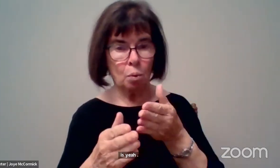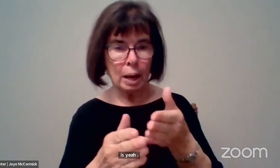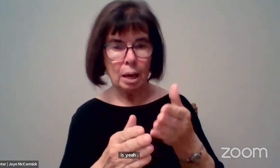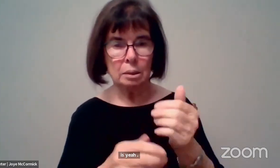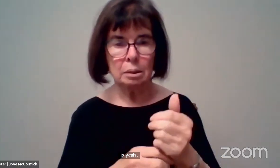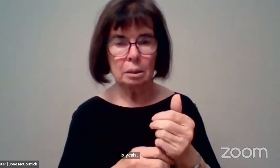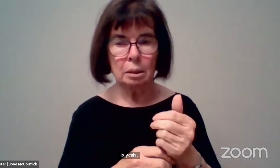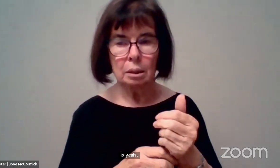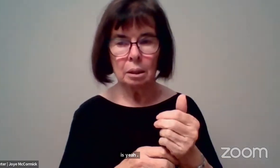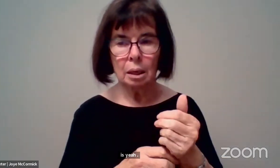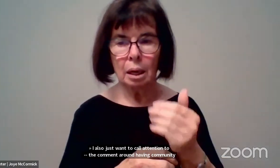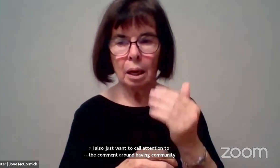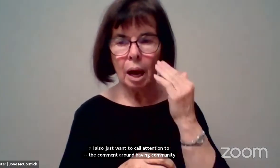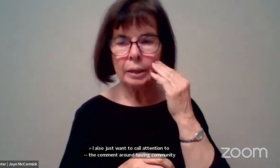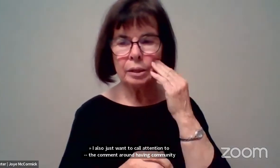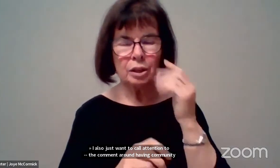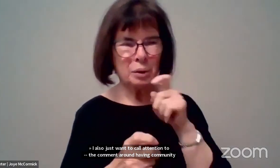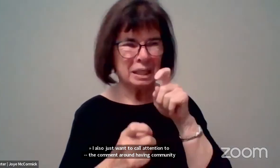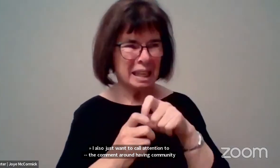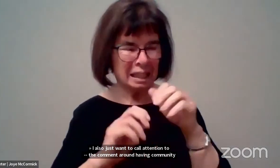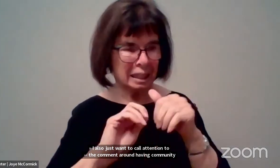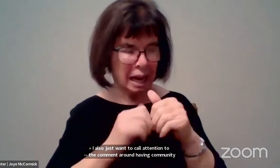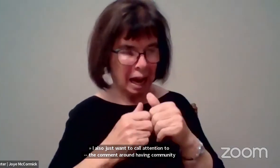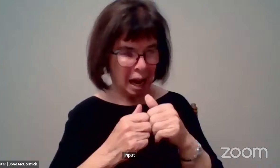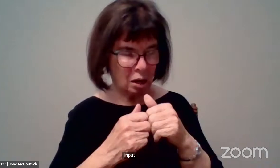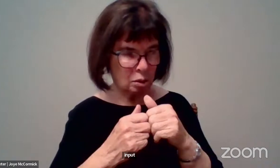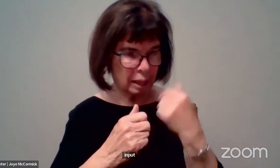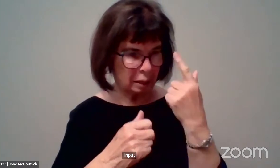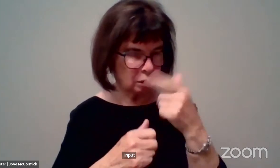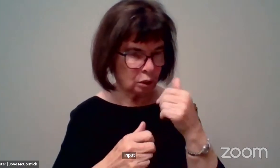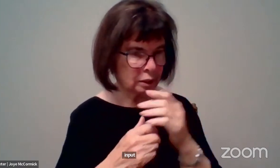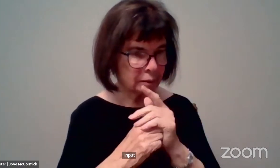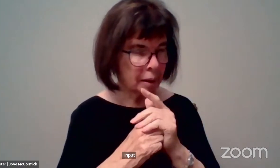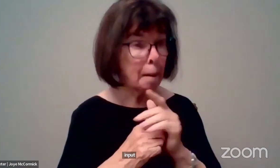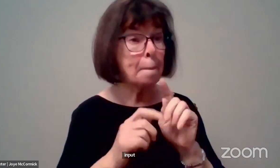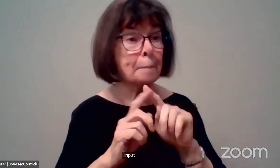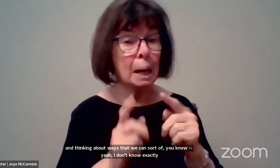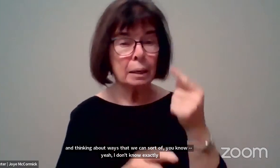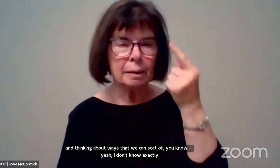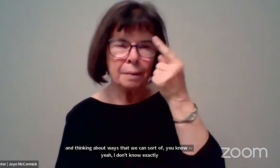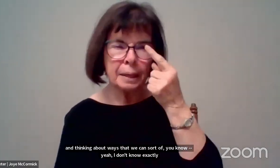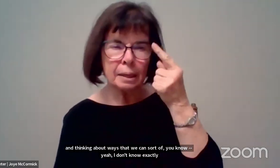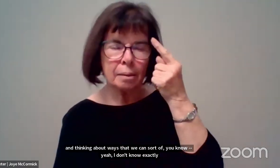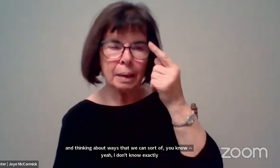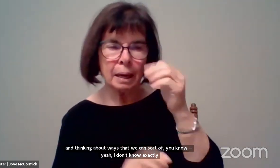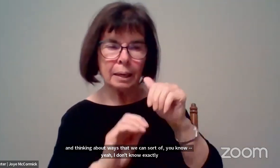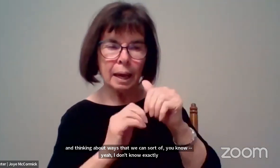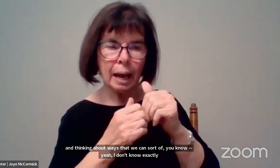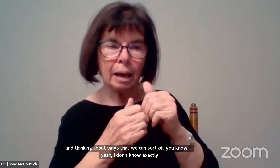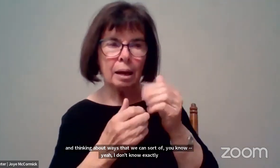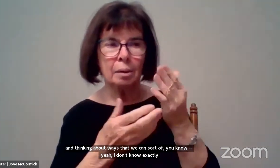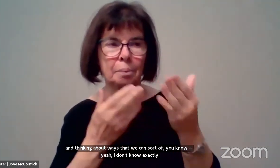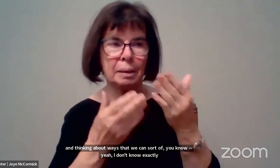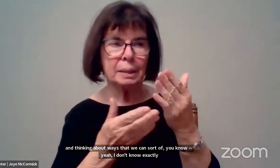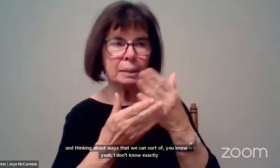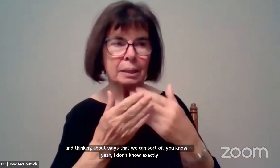I don't know exactly what that might look like, but thinking about how we can, maybe some of our community partners